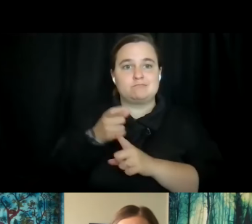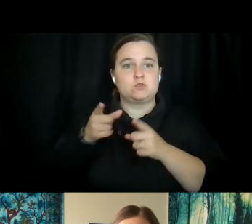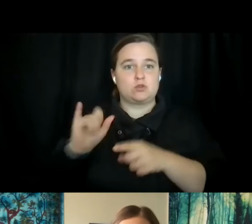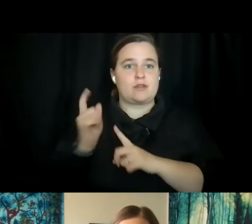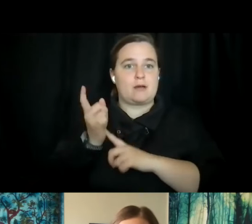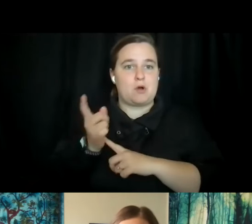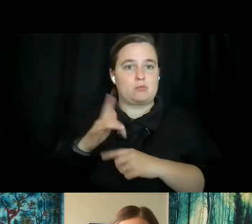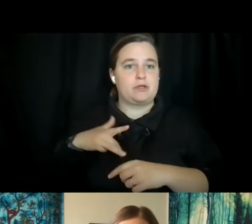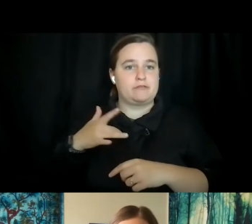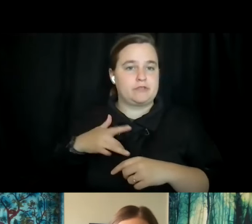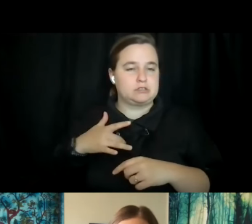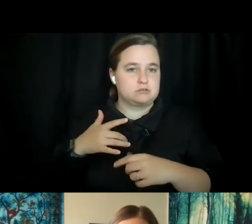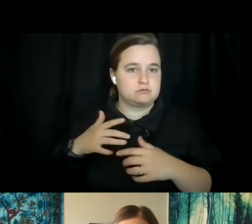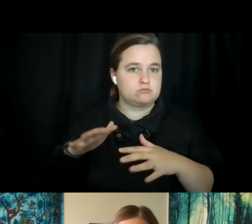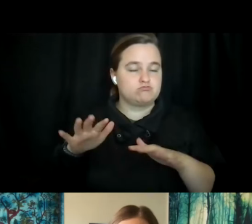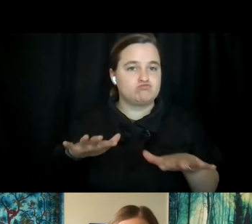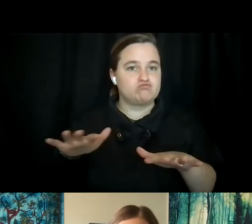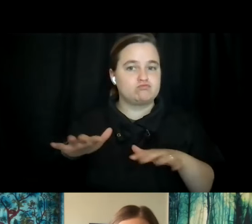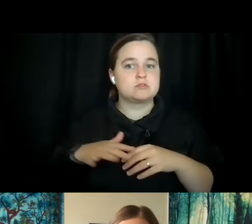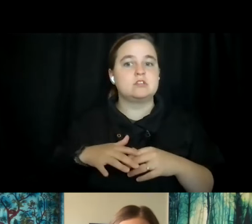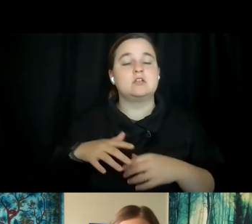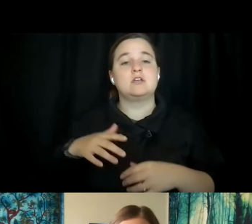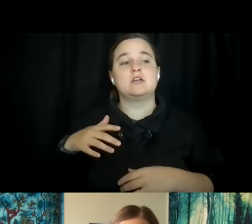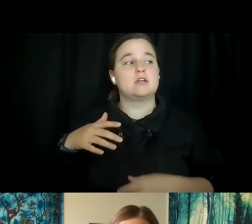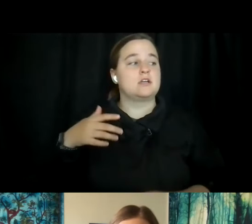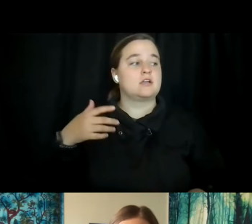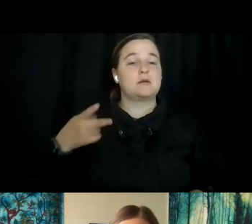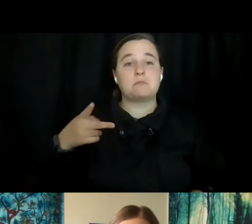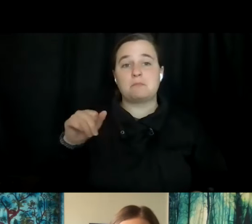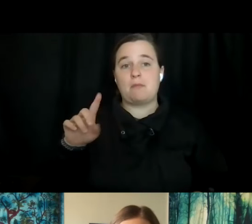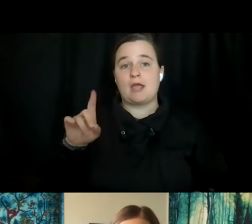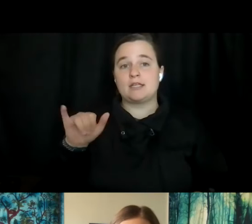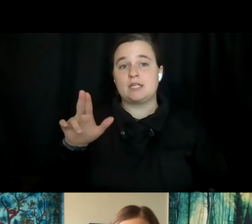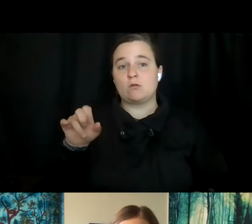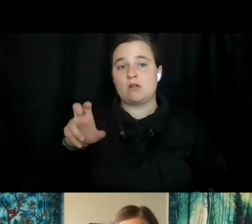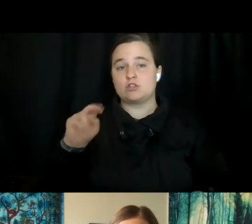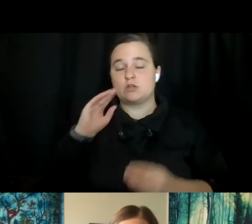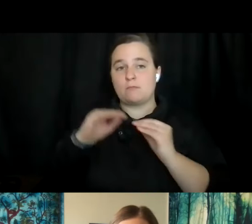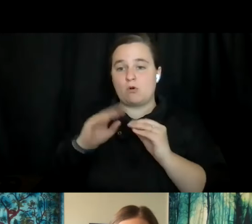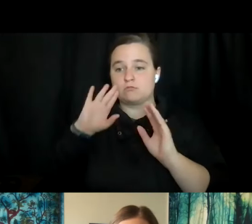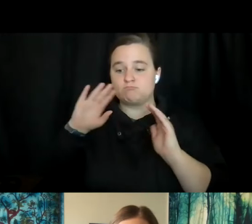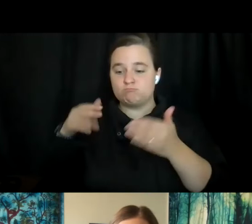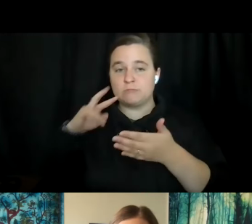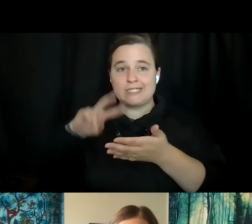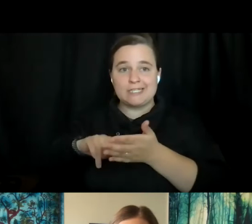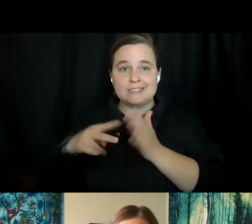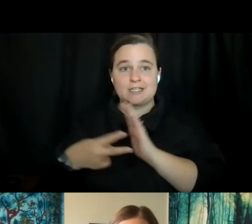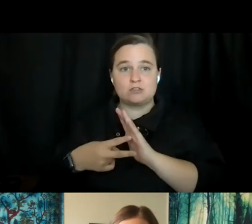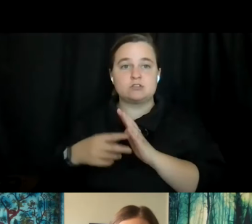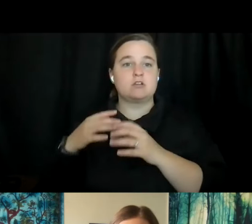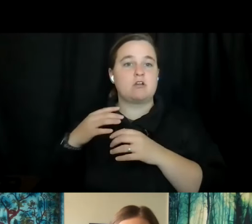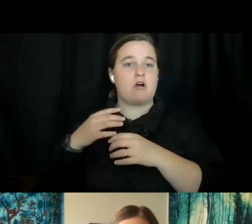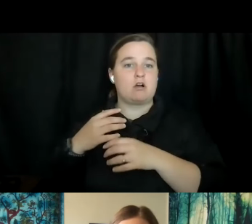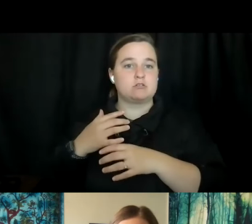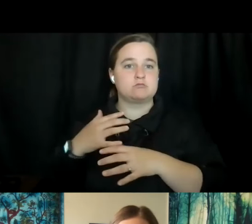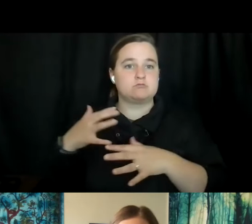Whereas pendiculation is a little bit more intentional about that contraction and expansion. So it's a perfect segue into this, and